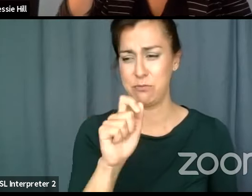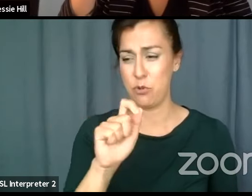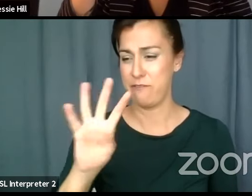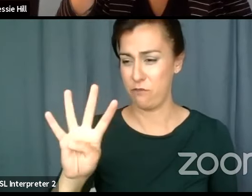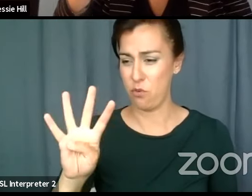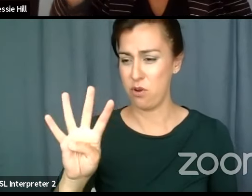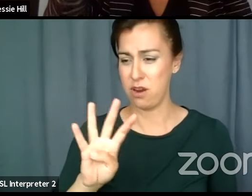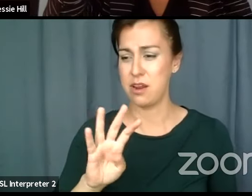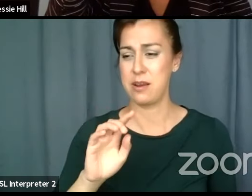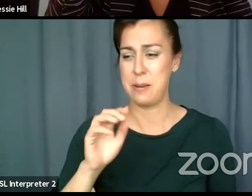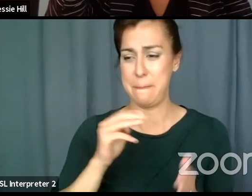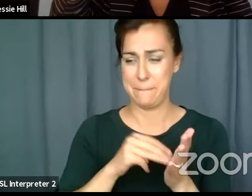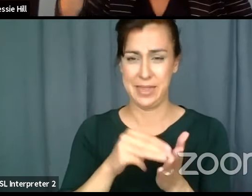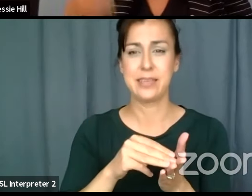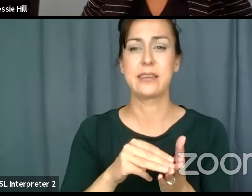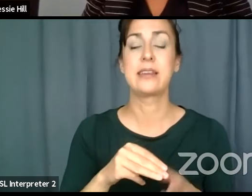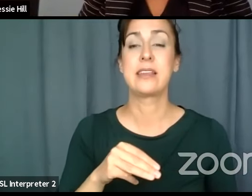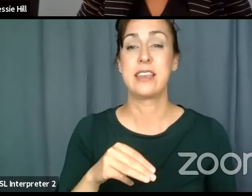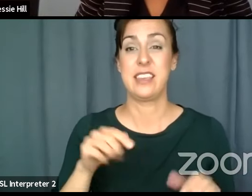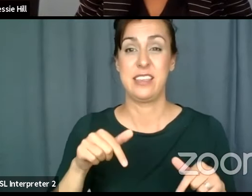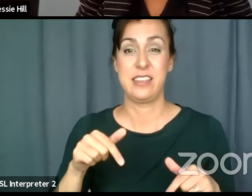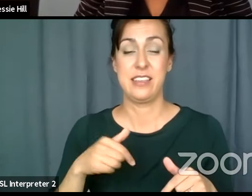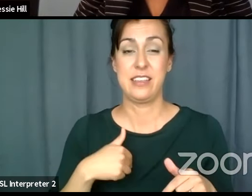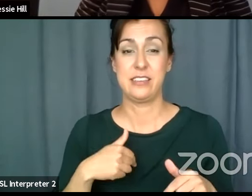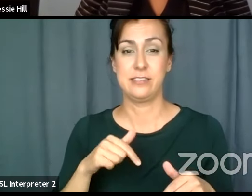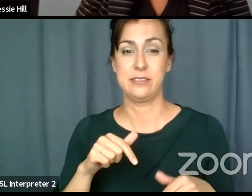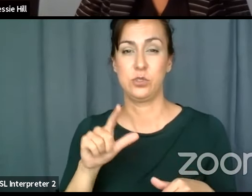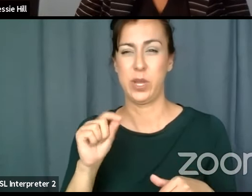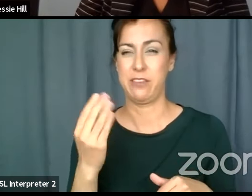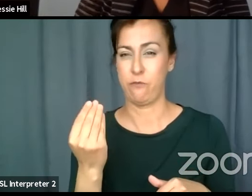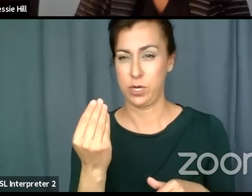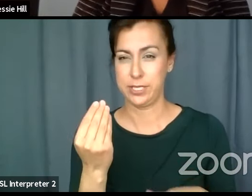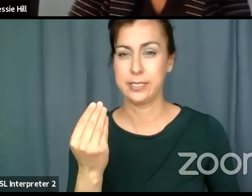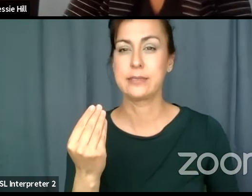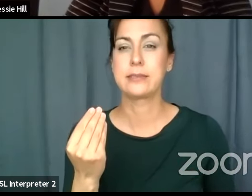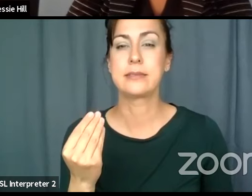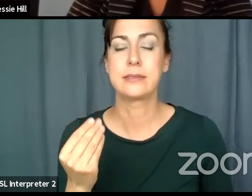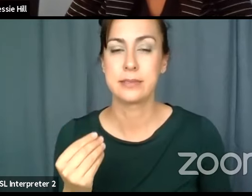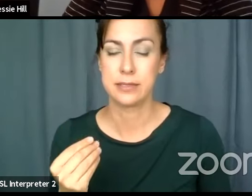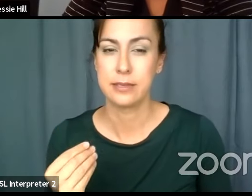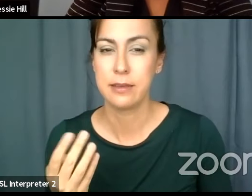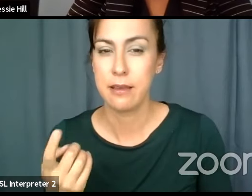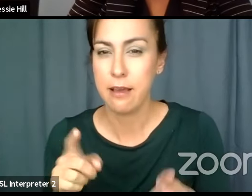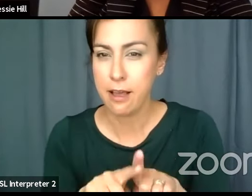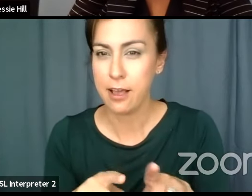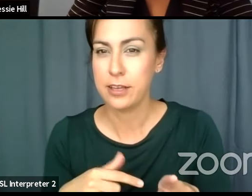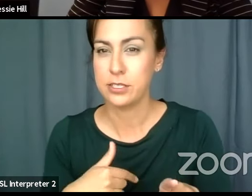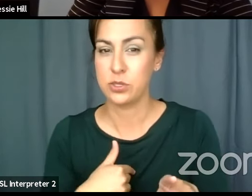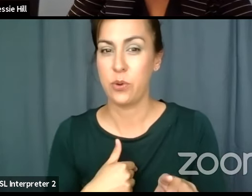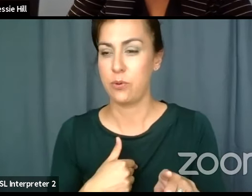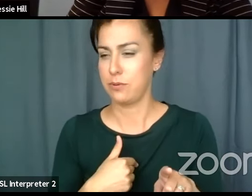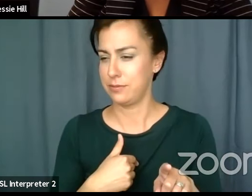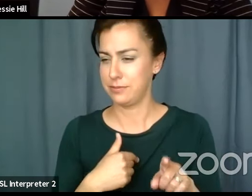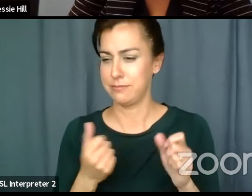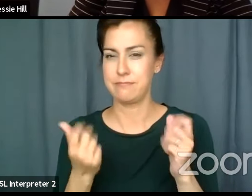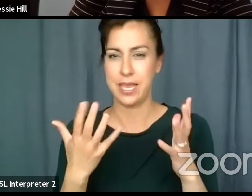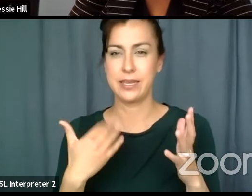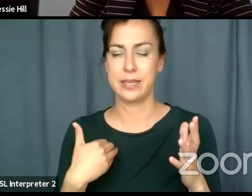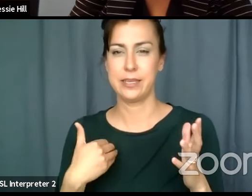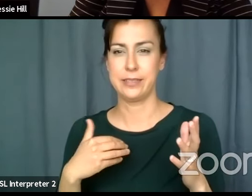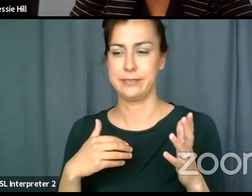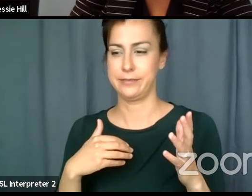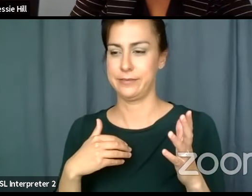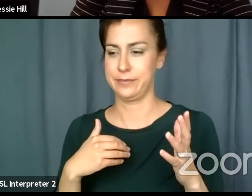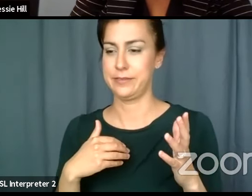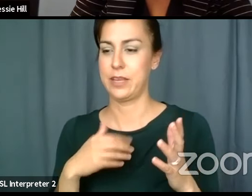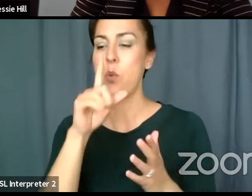11,000, that is to say more specifically, 11,500 domestic law enforcement agencies take part in the 1033